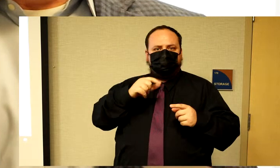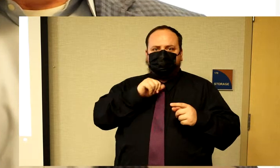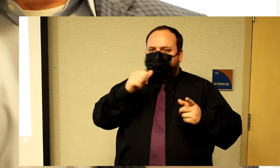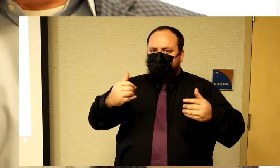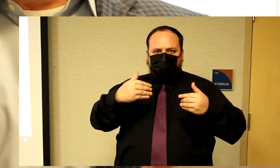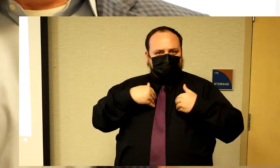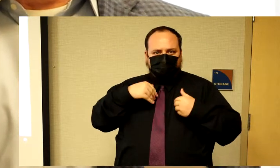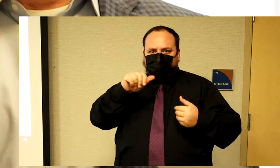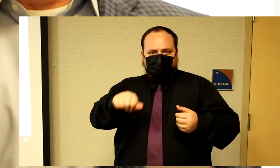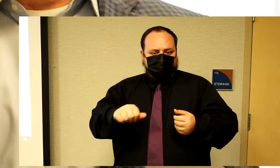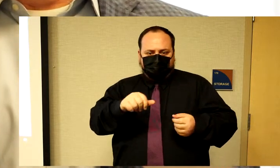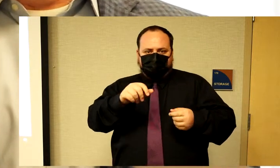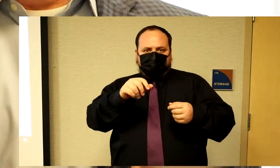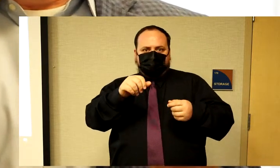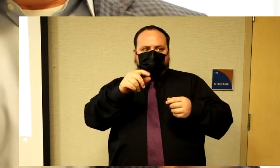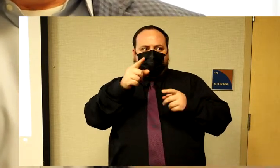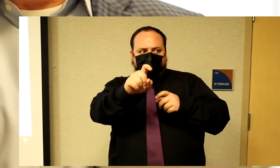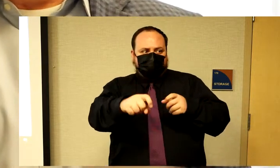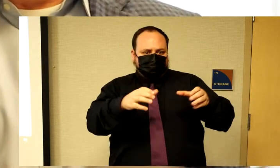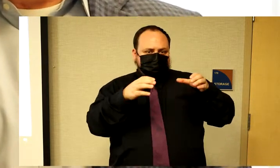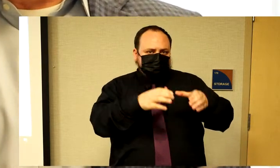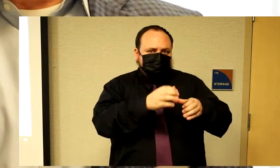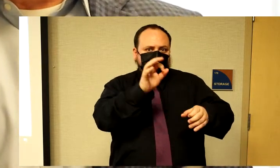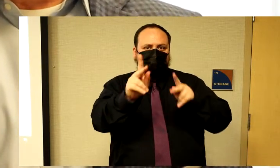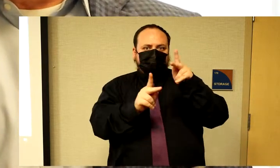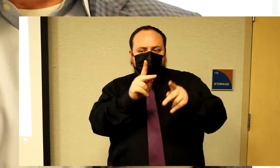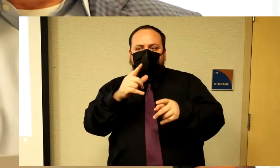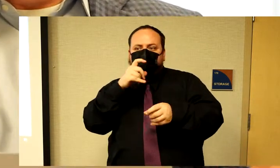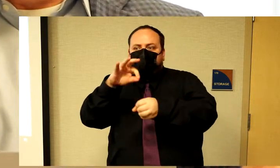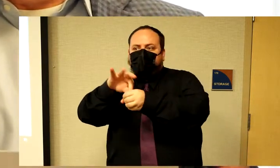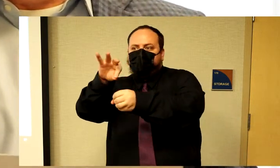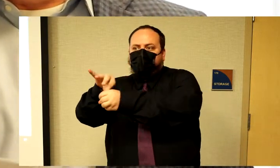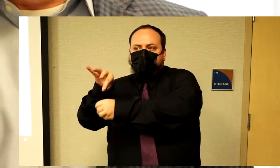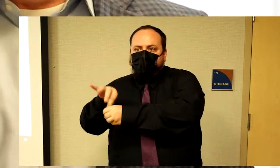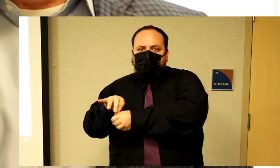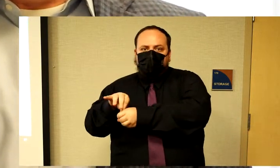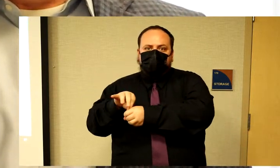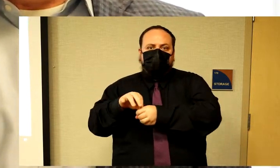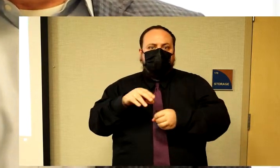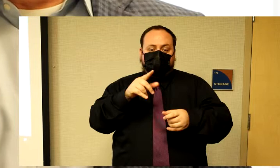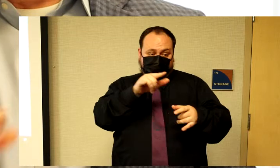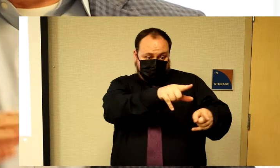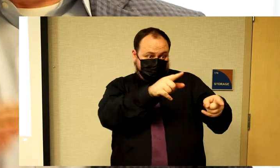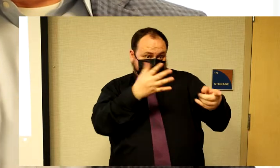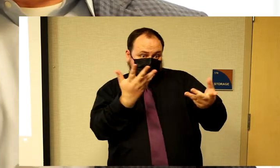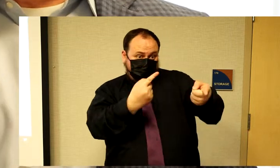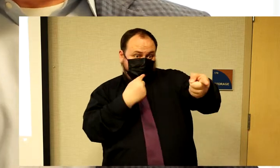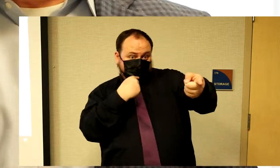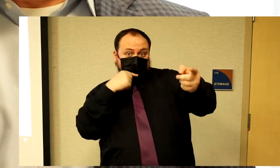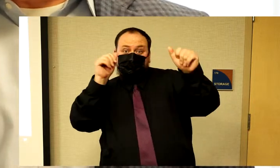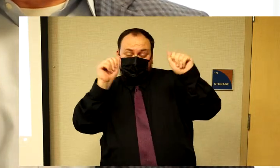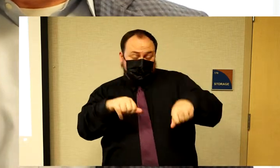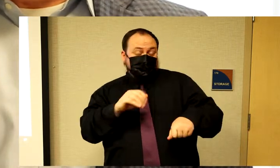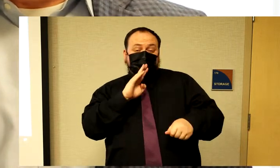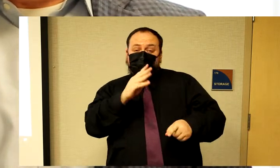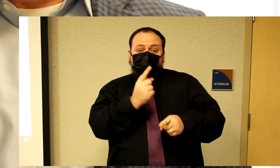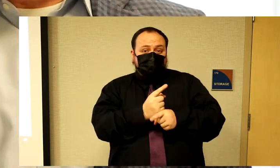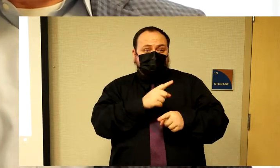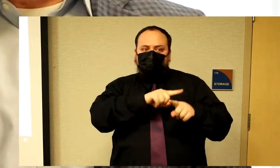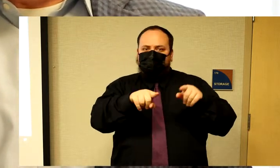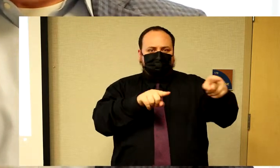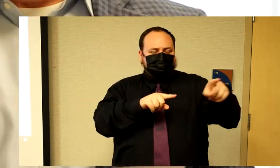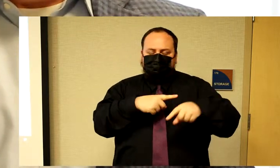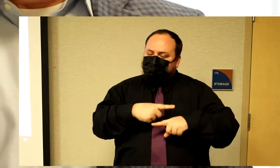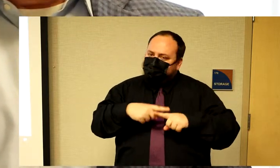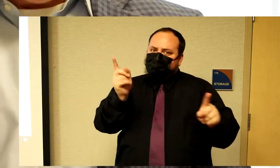voting analysis to go through this process. That could be right, but that is a whole separate process and very different.